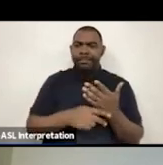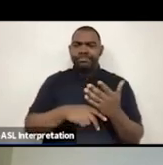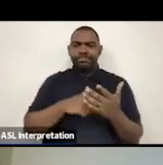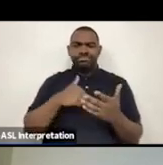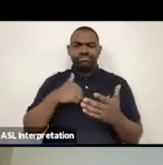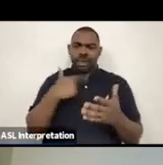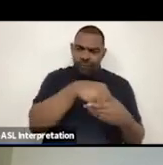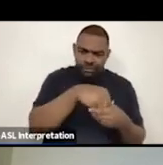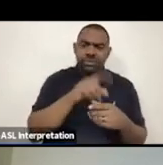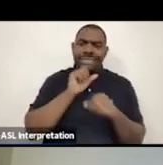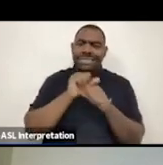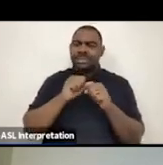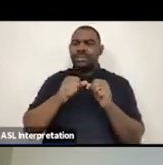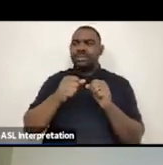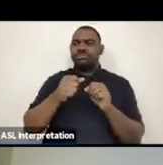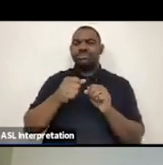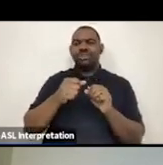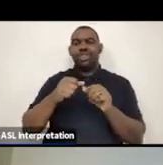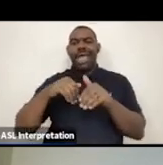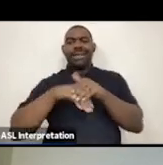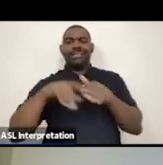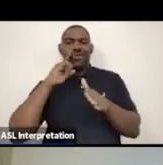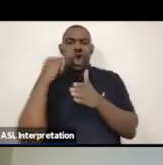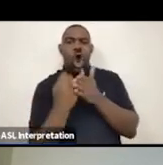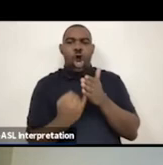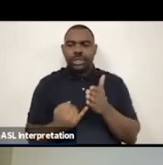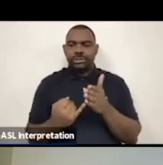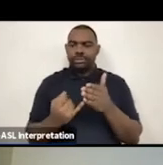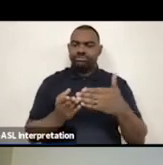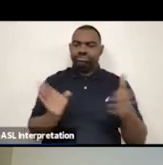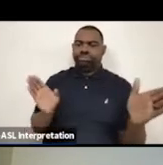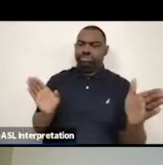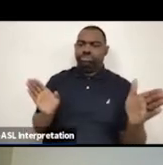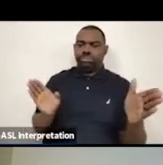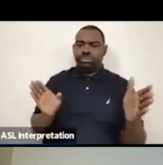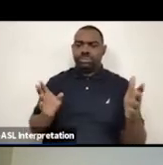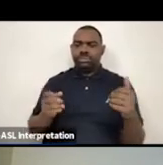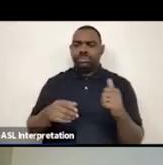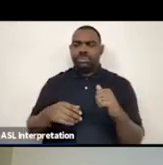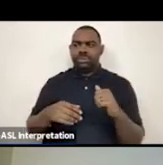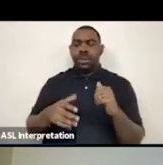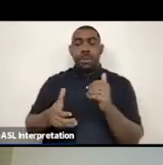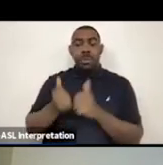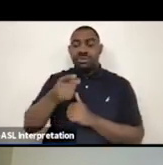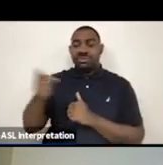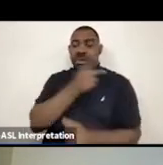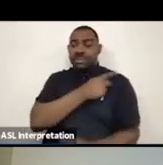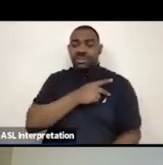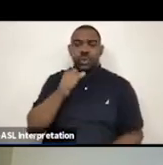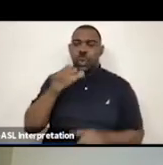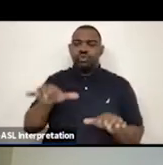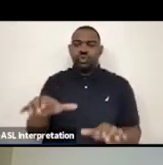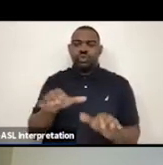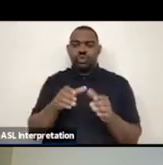extends access to art. And for the majority of the patients that I meet, they do not do art. Most of them are very